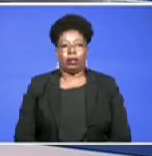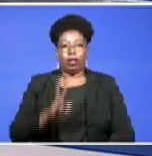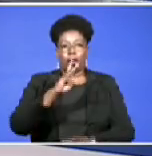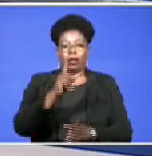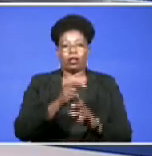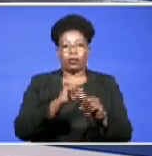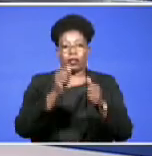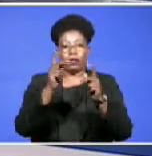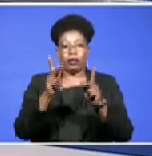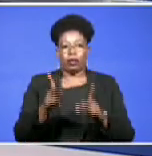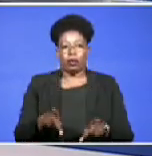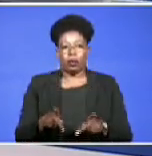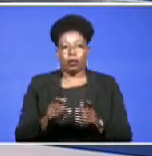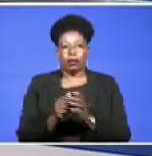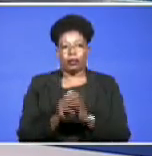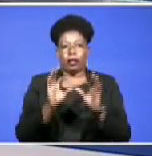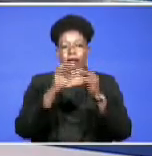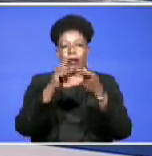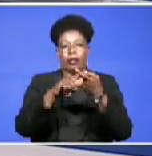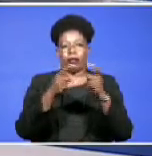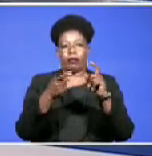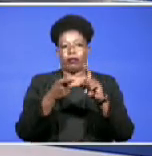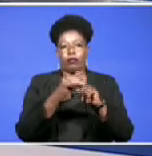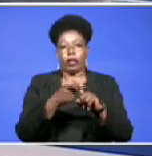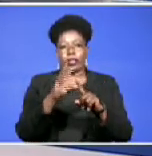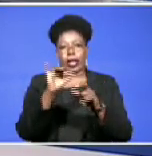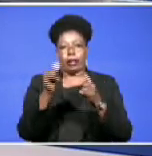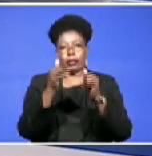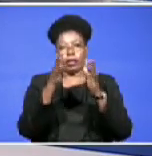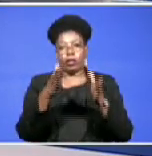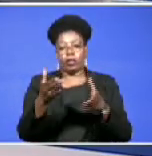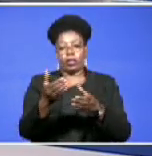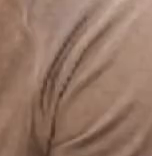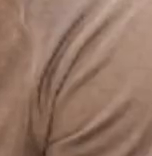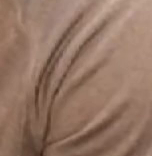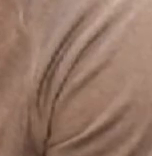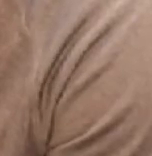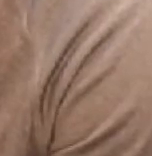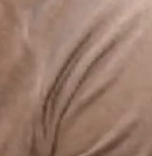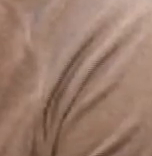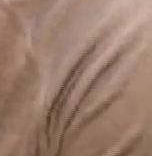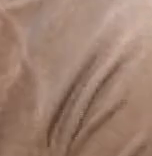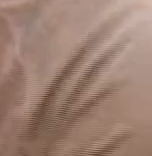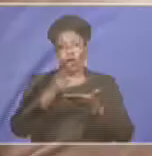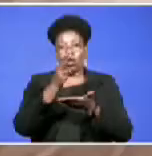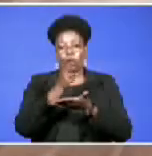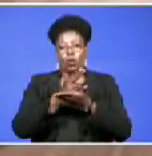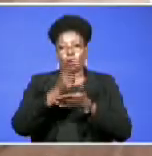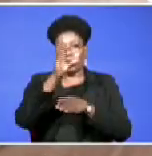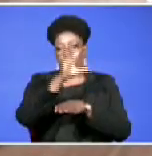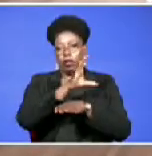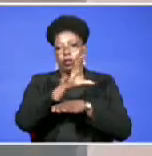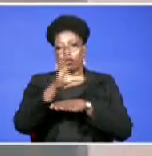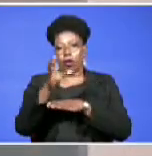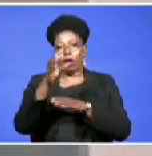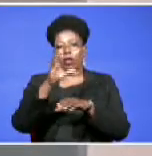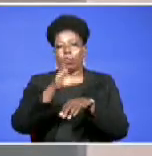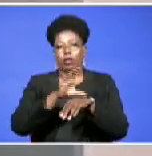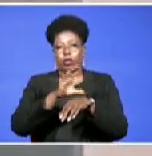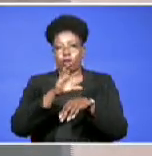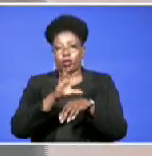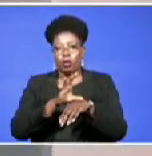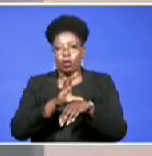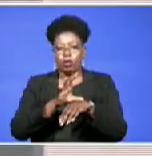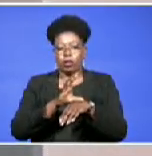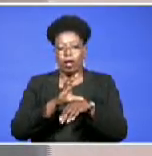Welcome to sports, everybody. Family, friends, and players gathering at Holy Cross Anglican Church last night as another Bahamian inked